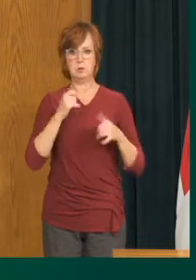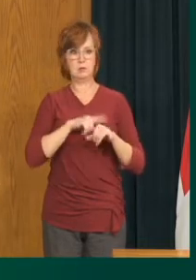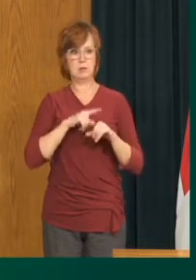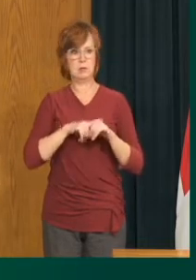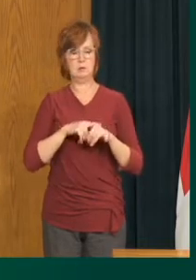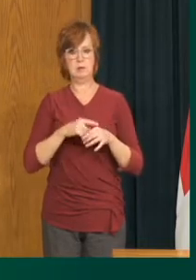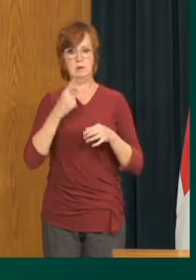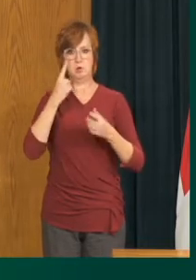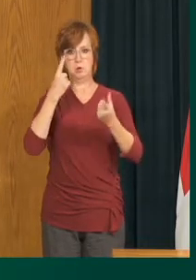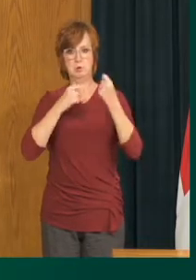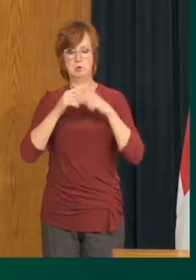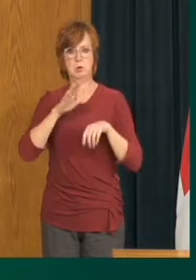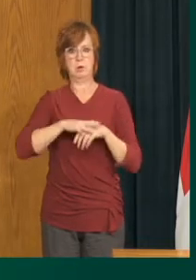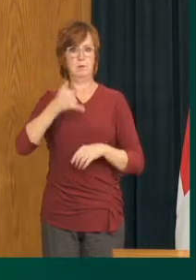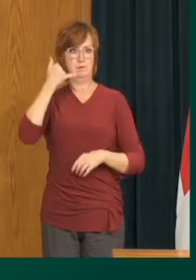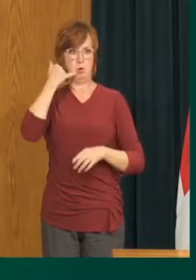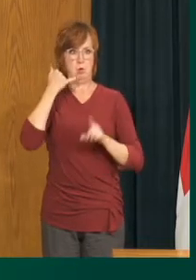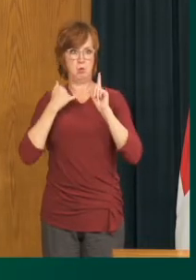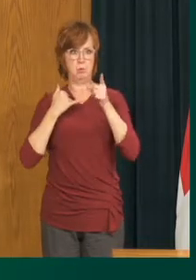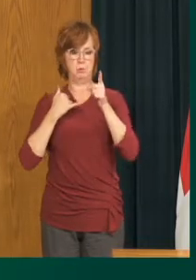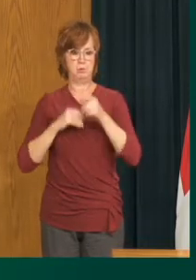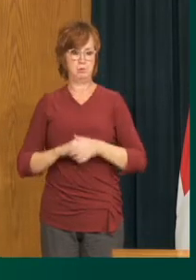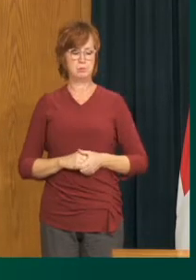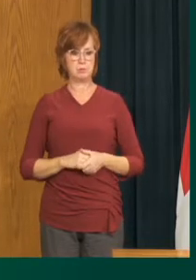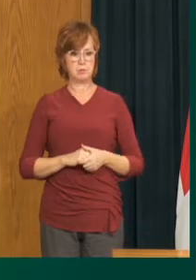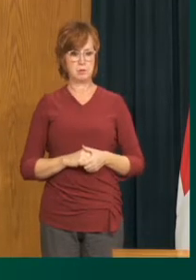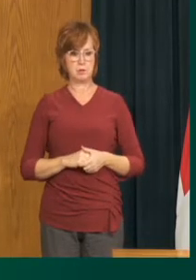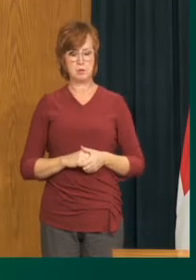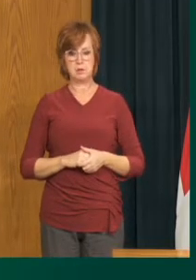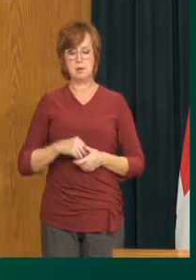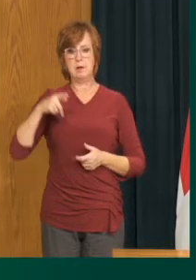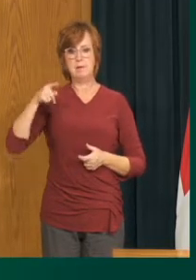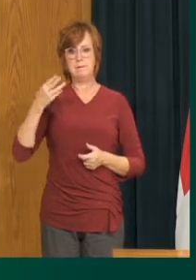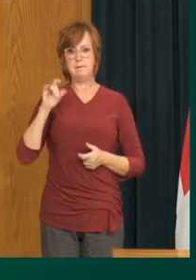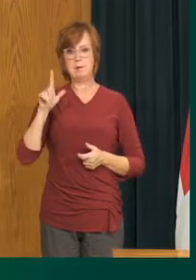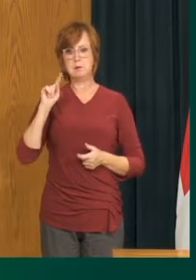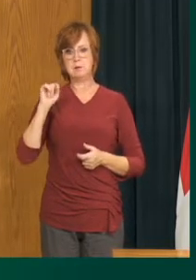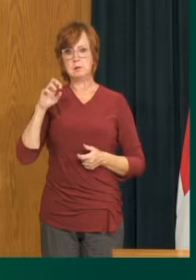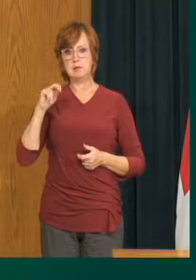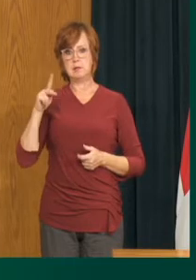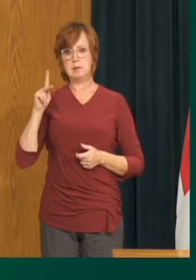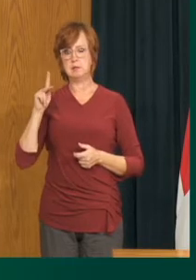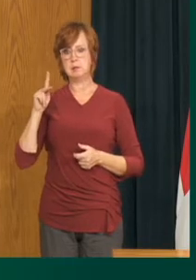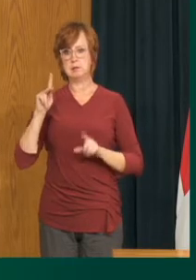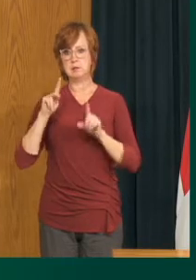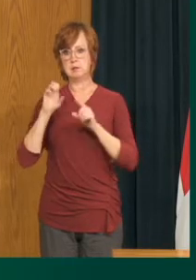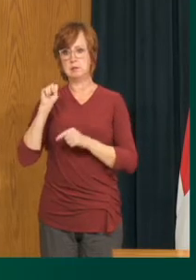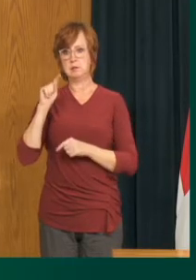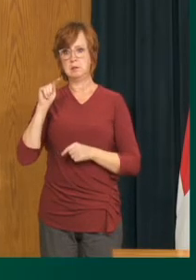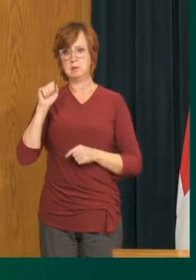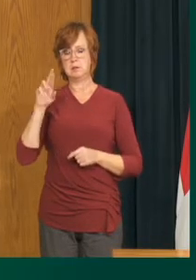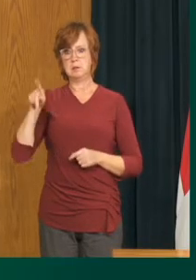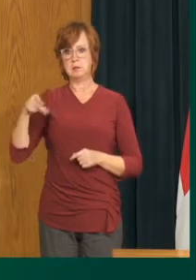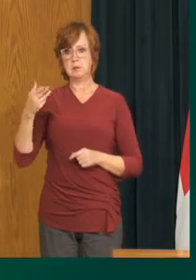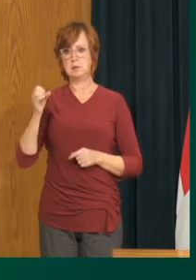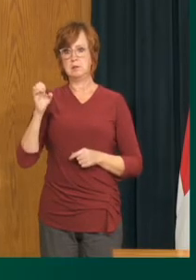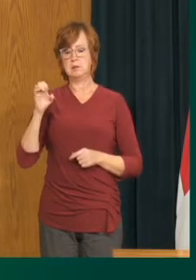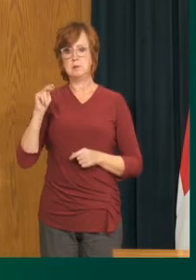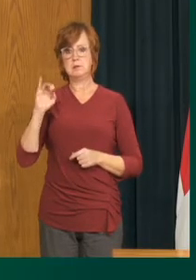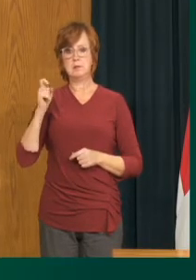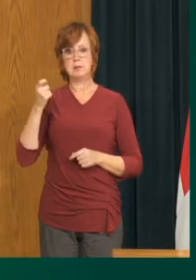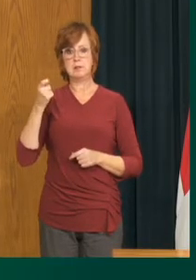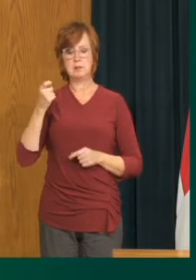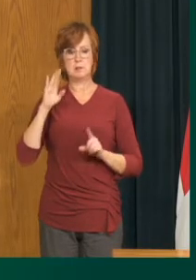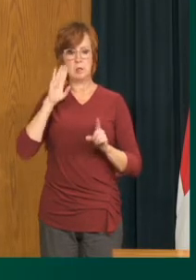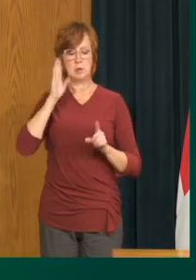our first question from the phone line. We have Phil Tank with the Star Phoenix. Yeah, good